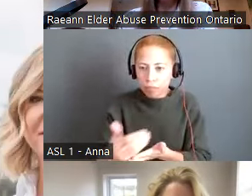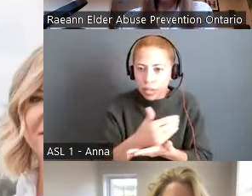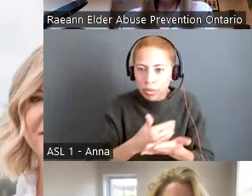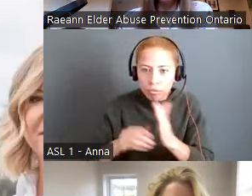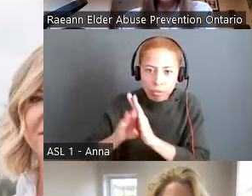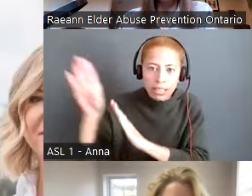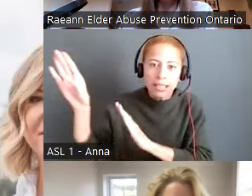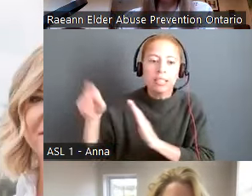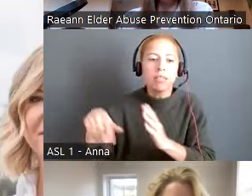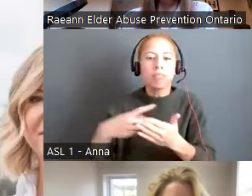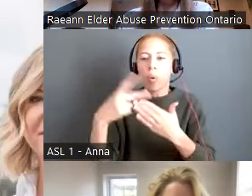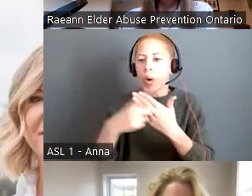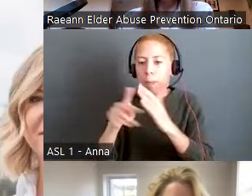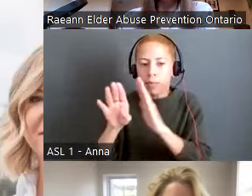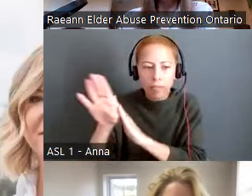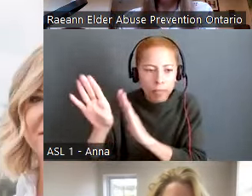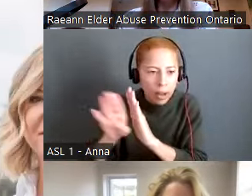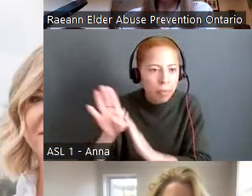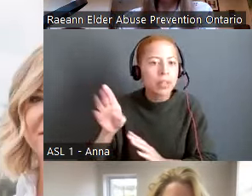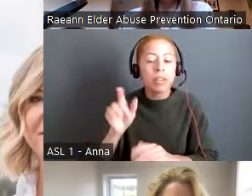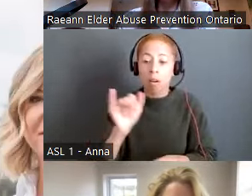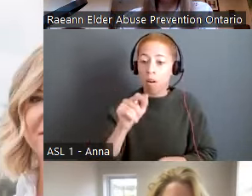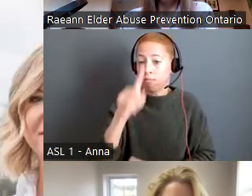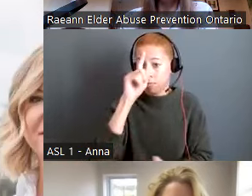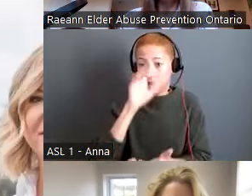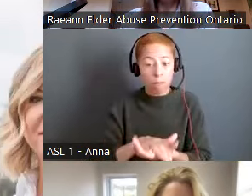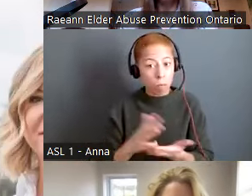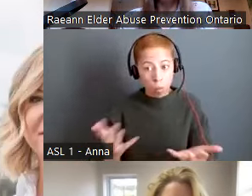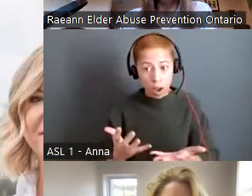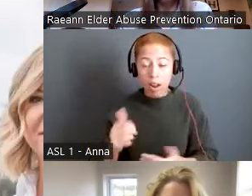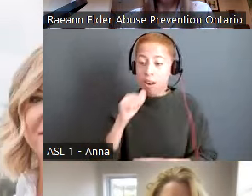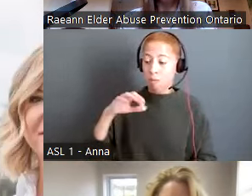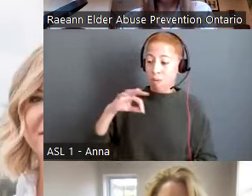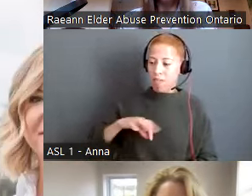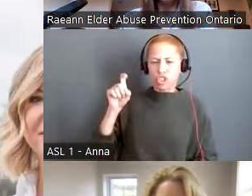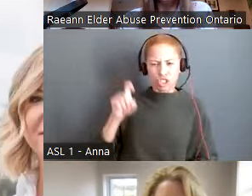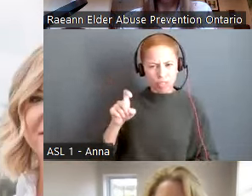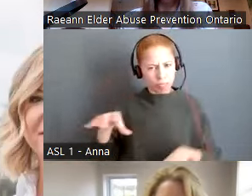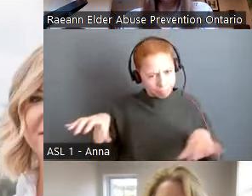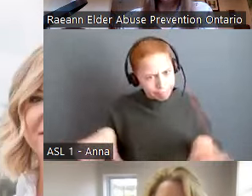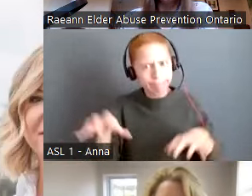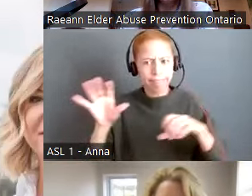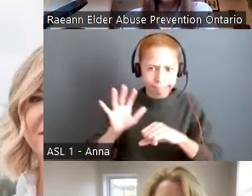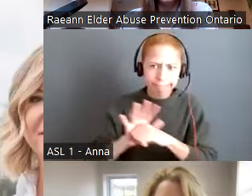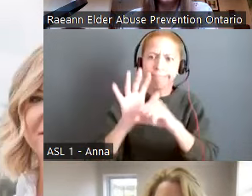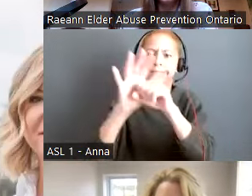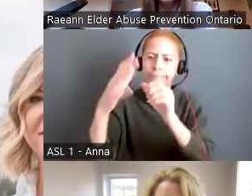program development. And she also believes that nonprofits should step up and shine by increasing